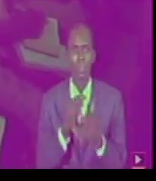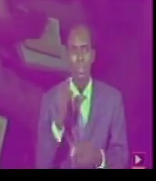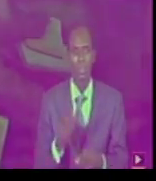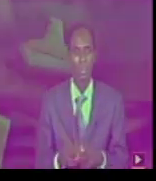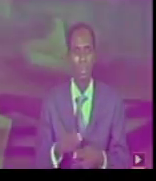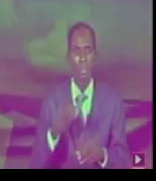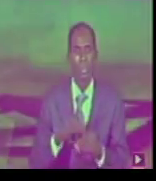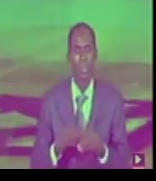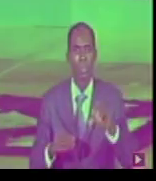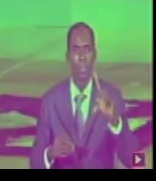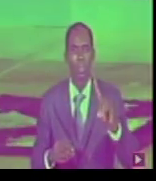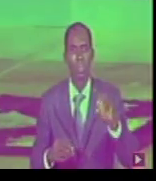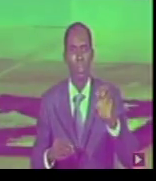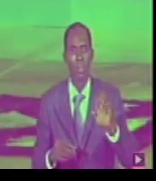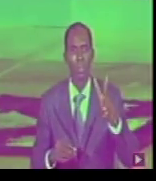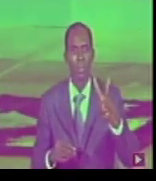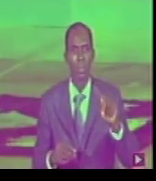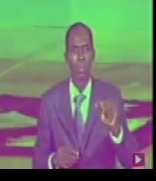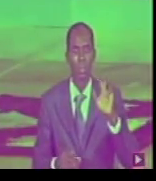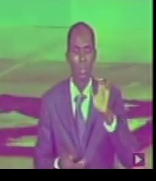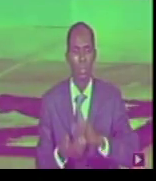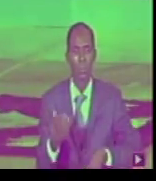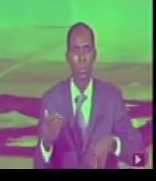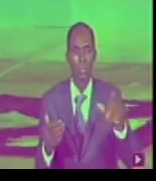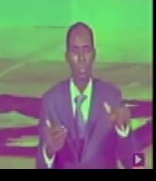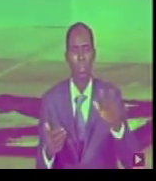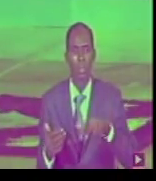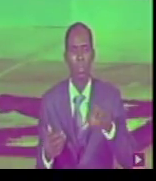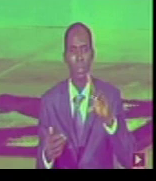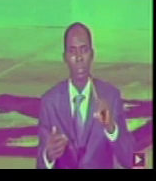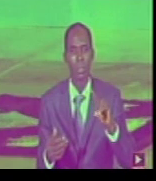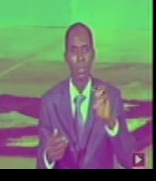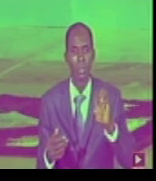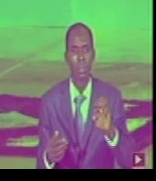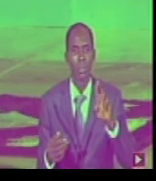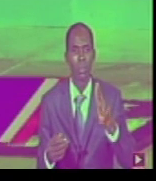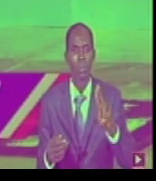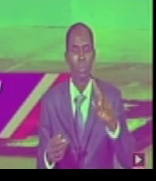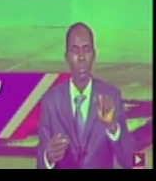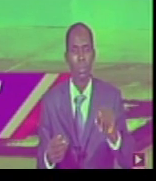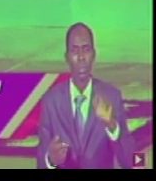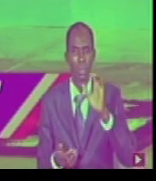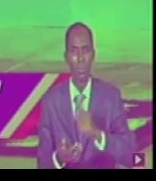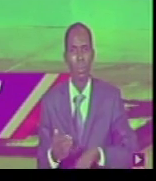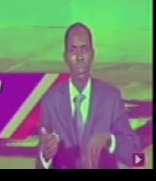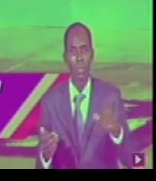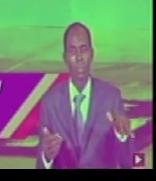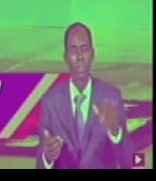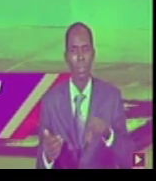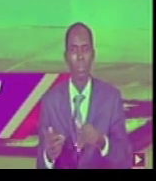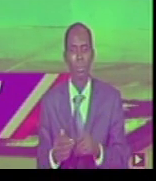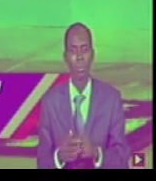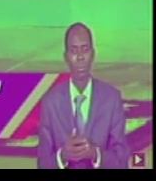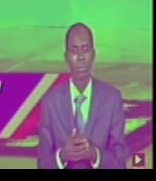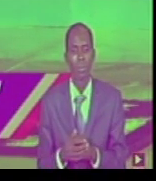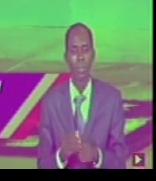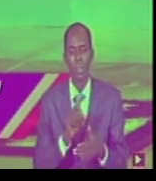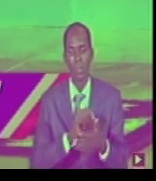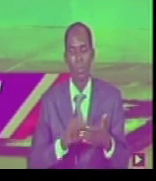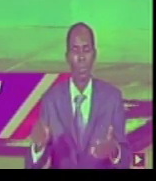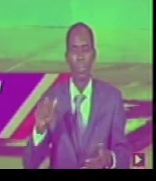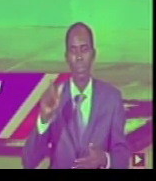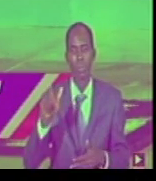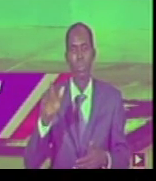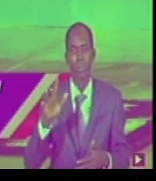Deuteronomy chapter 33. Deuteronomy chapter 33. I'm reading from verse